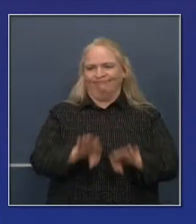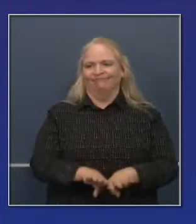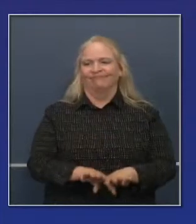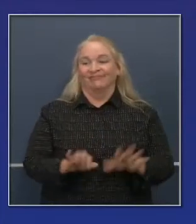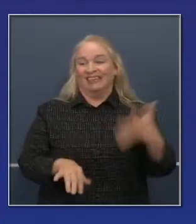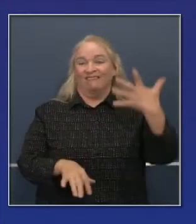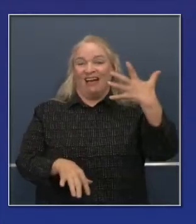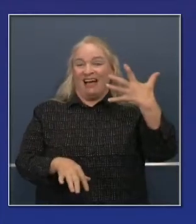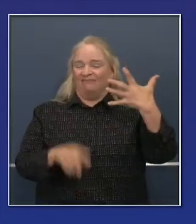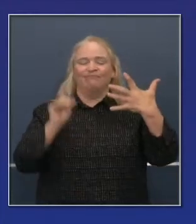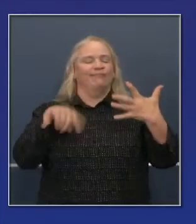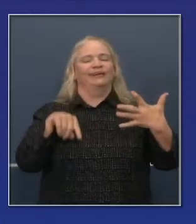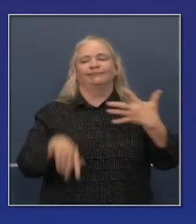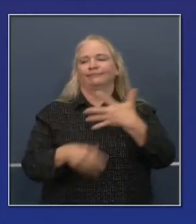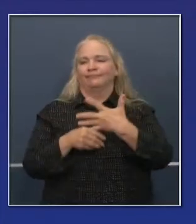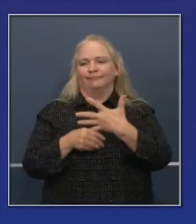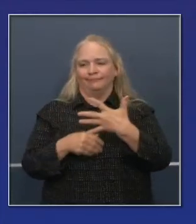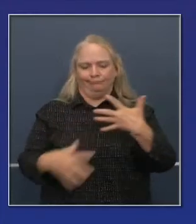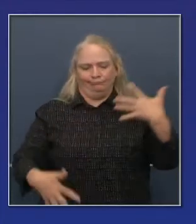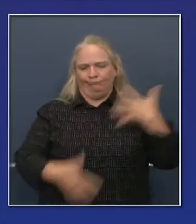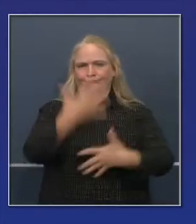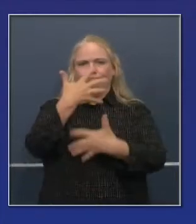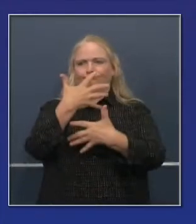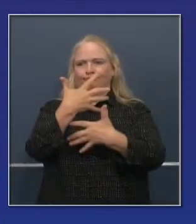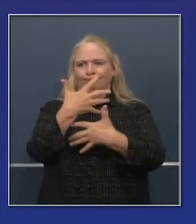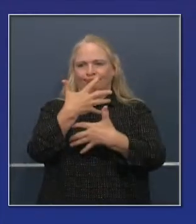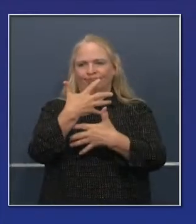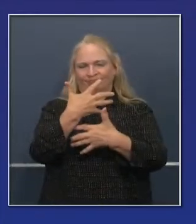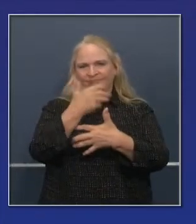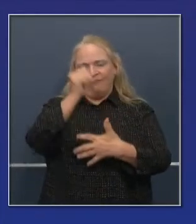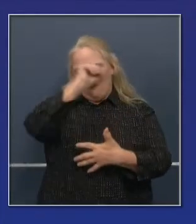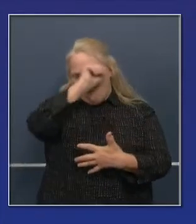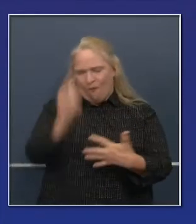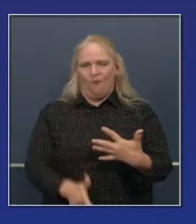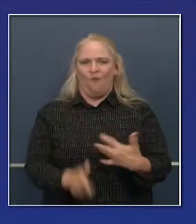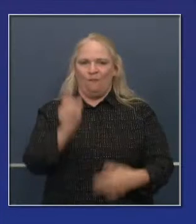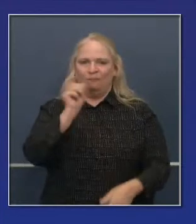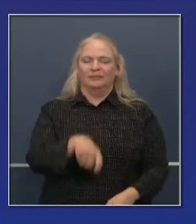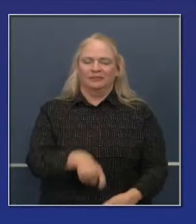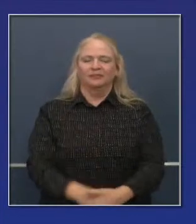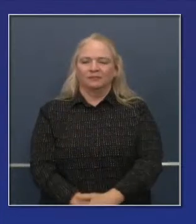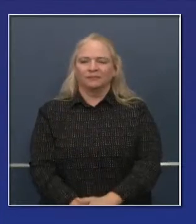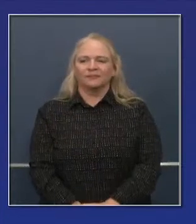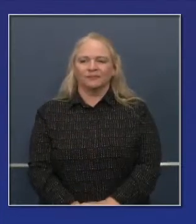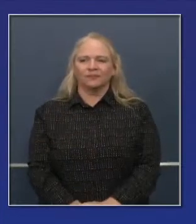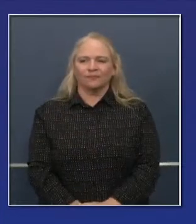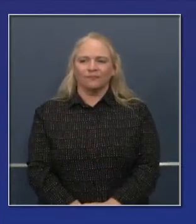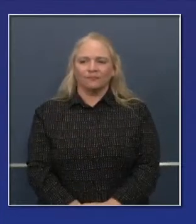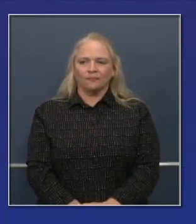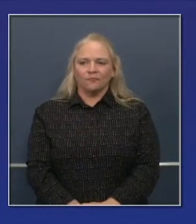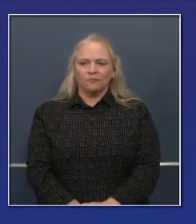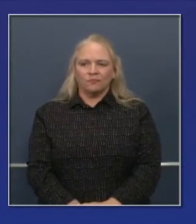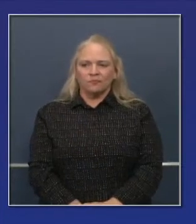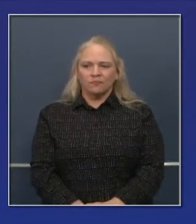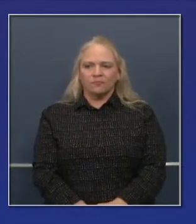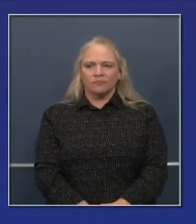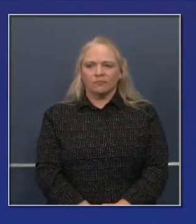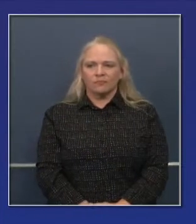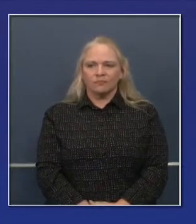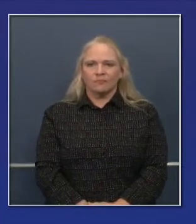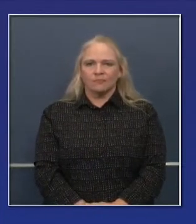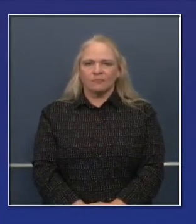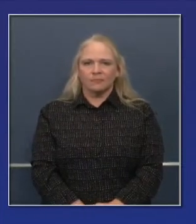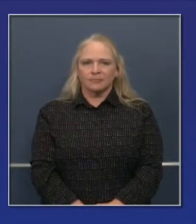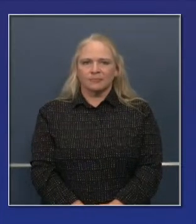additional sectors that you see on the list we've provided. I'll remind you that